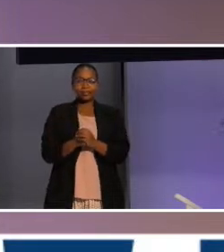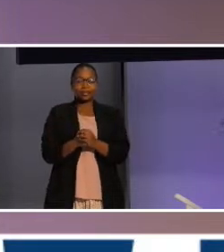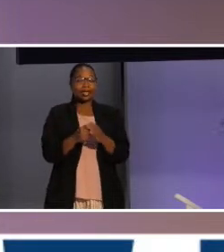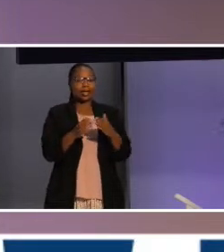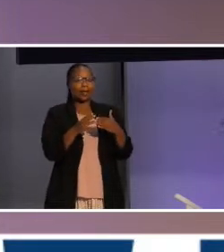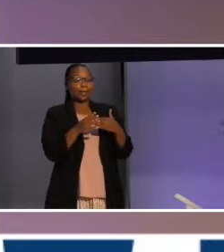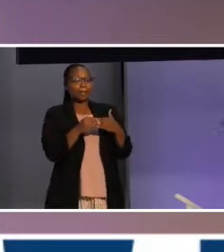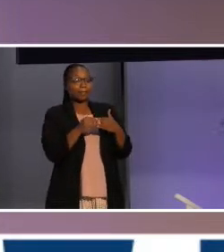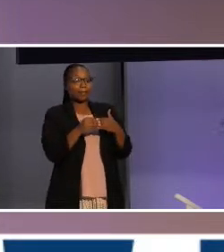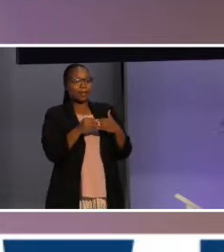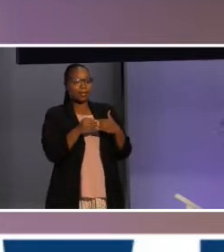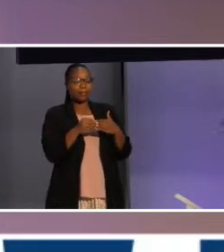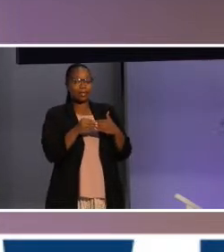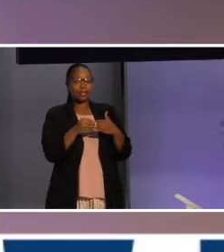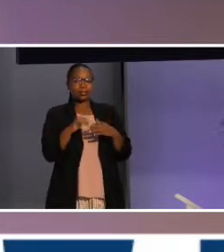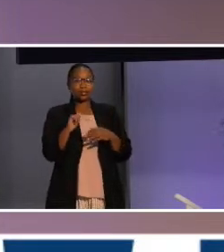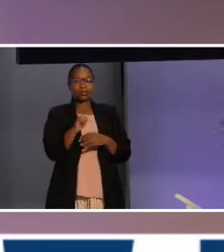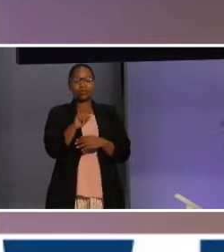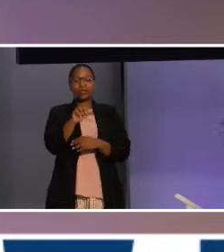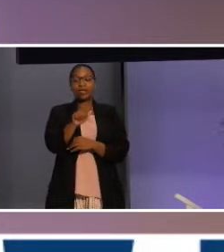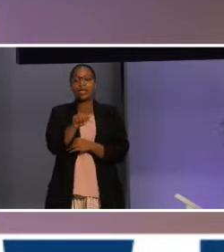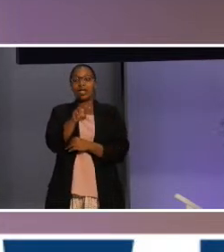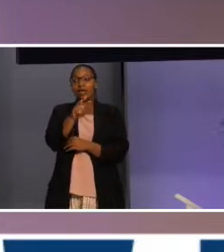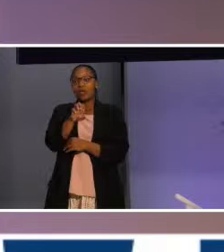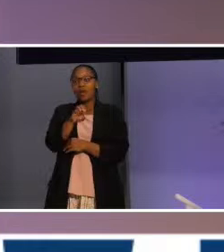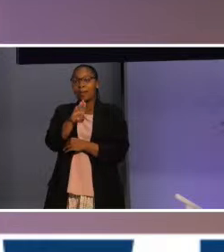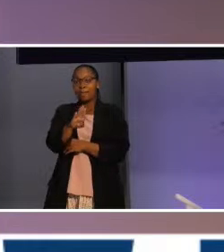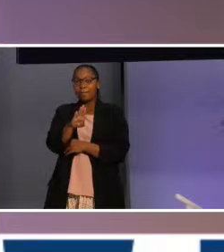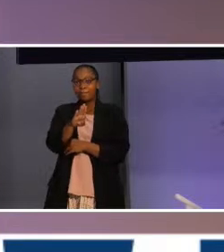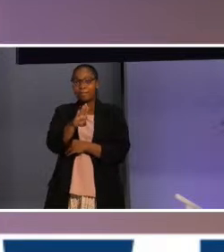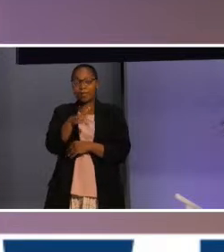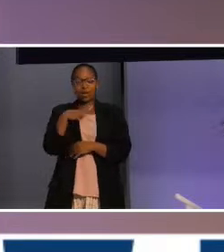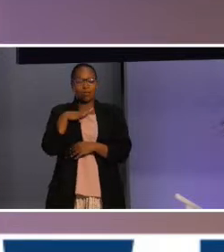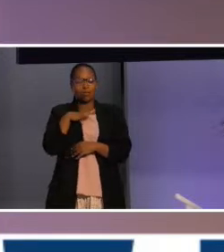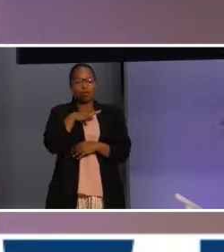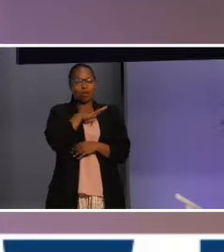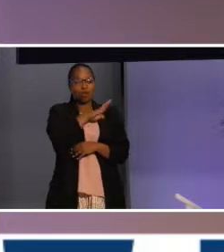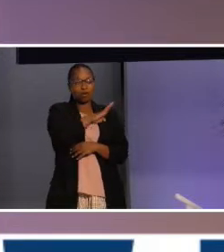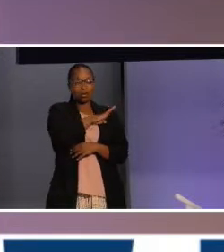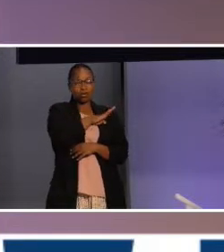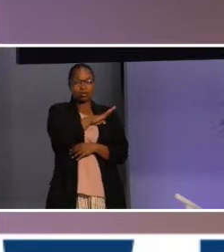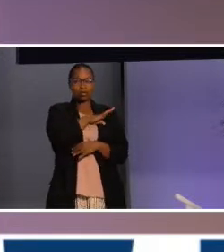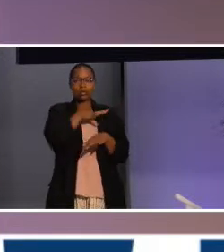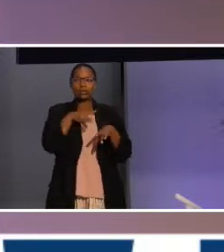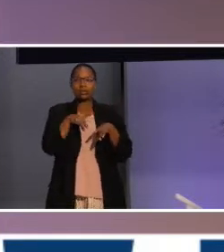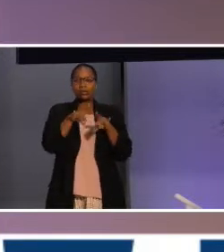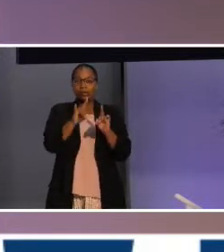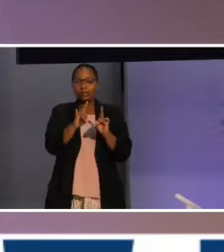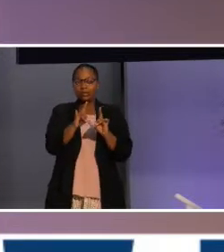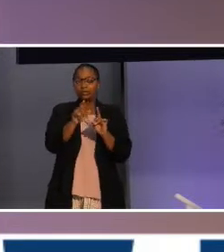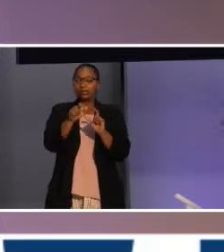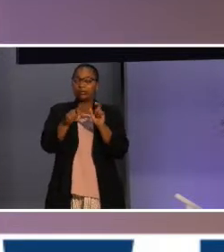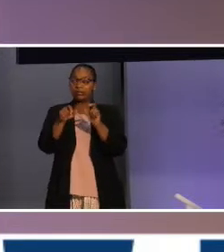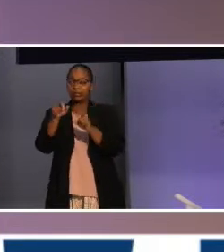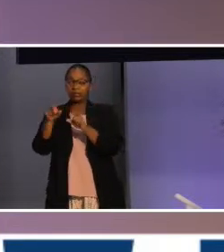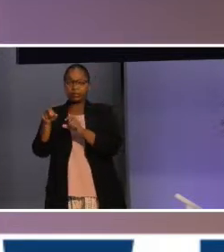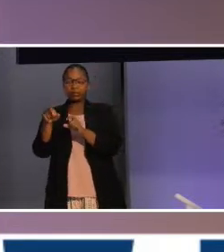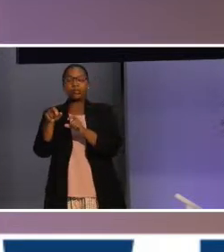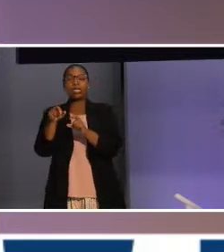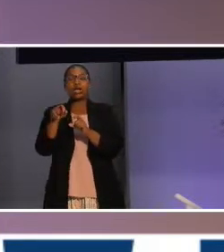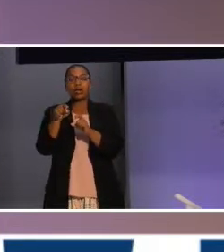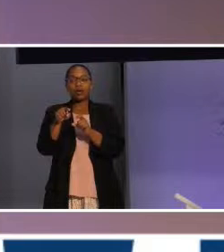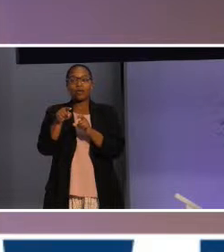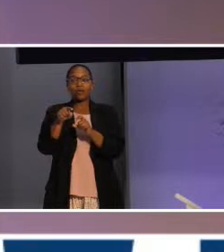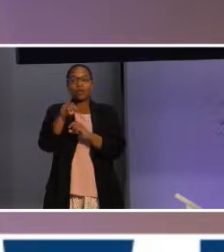members of AWEP Executive Board, chairpersons of electoral management